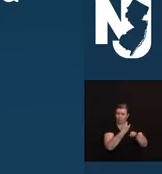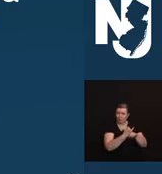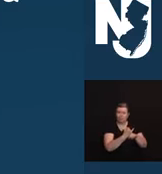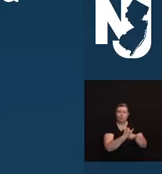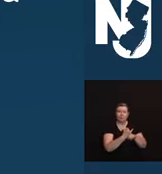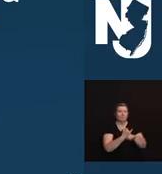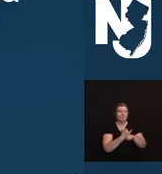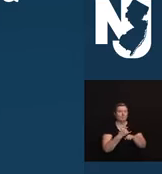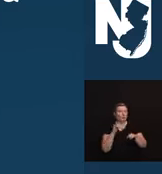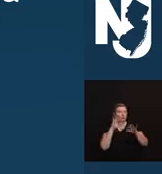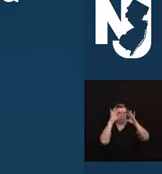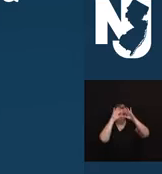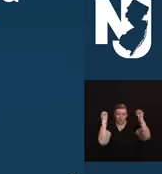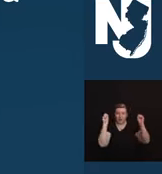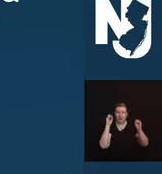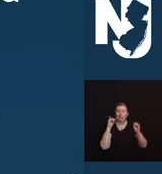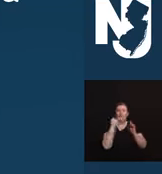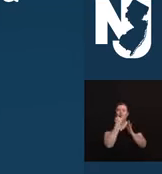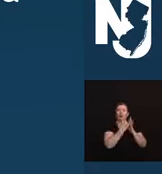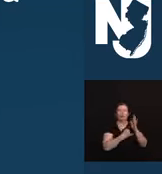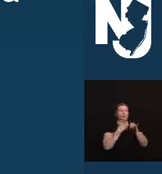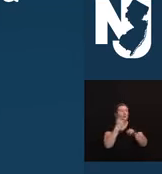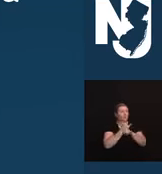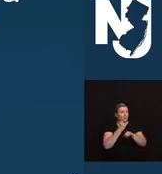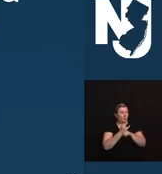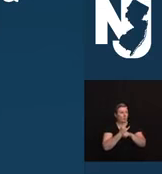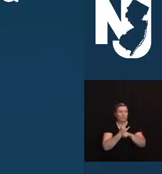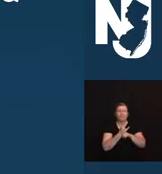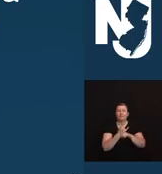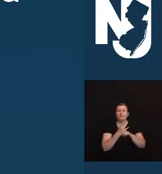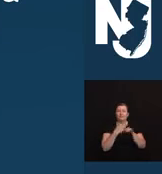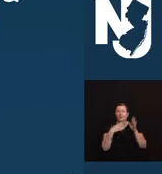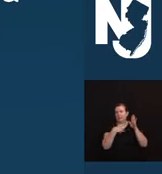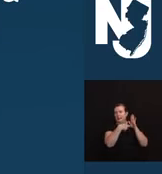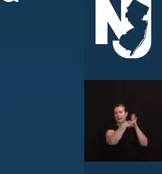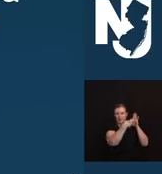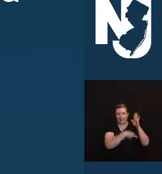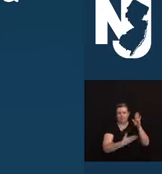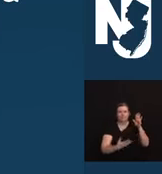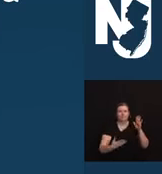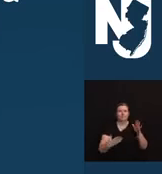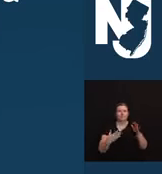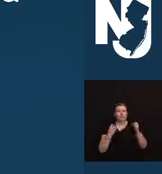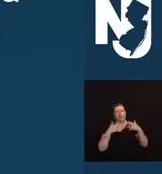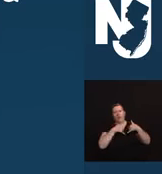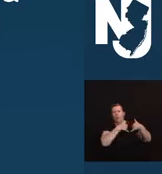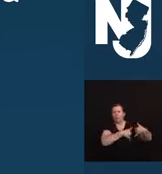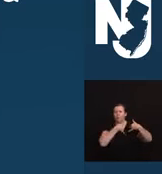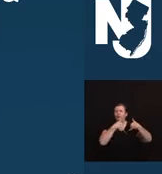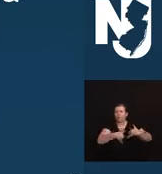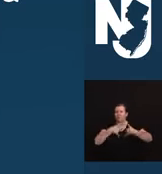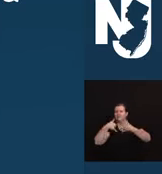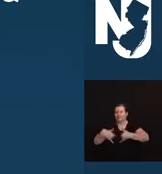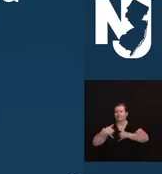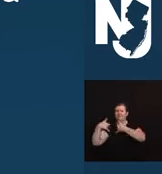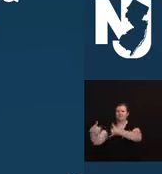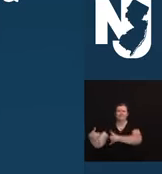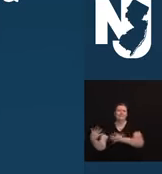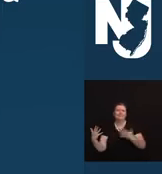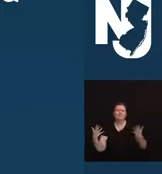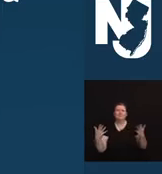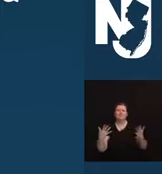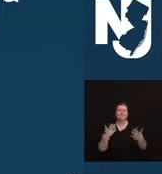1964. Painting was his first passion, and his work won awards, but inspiring his students and instilling a love of the arts in